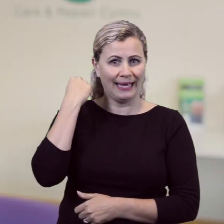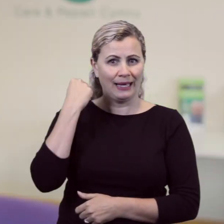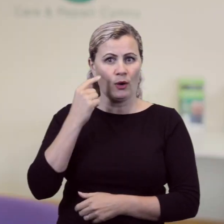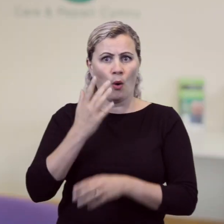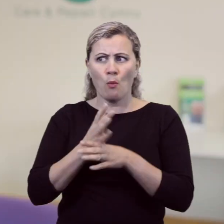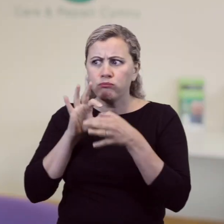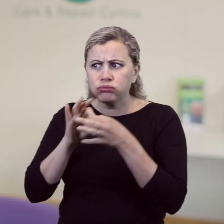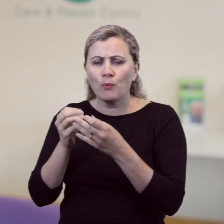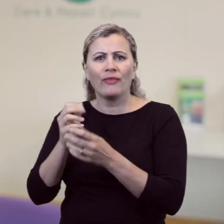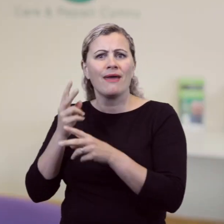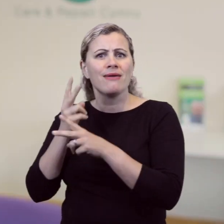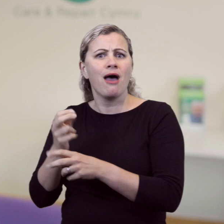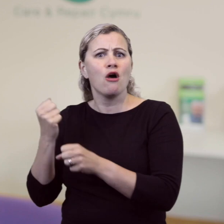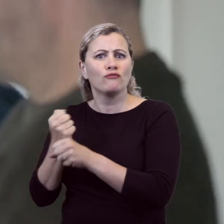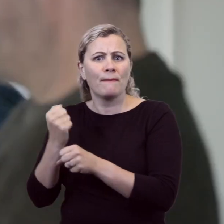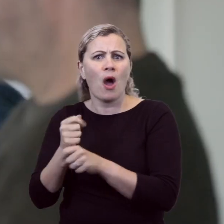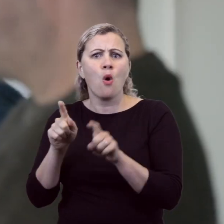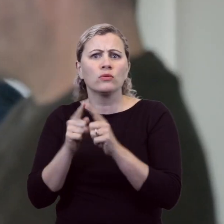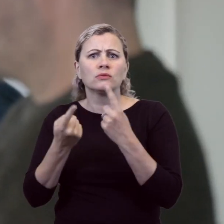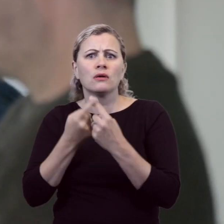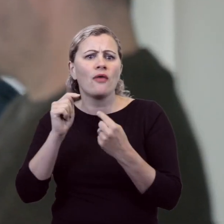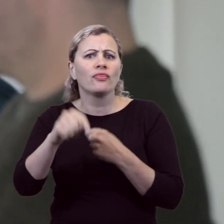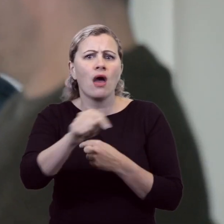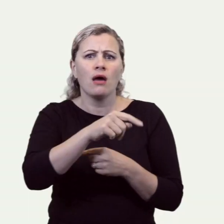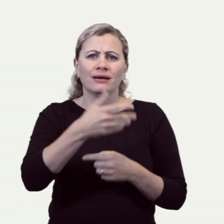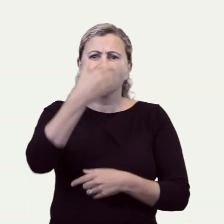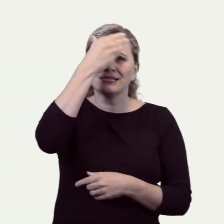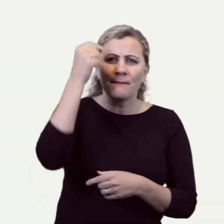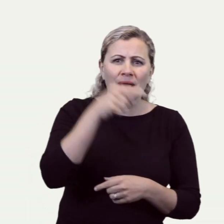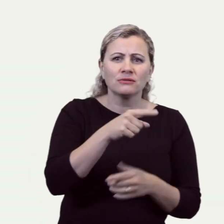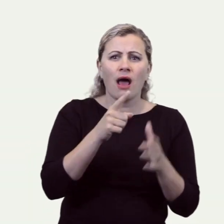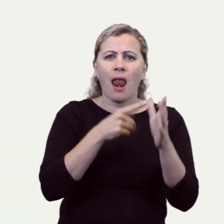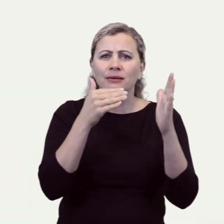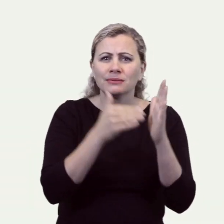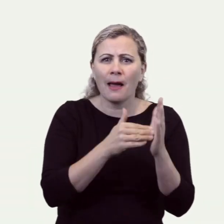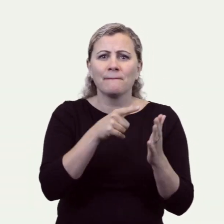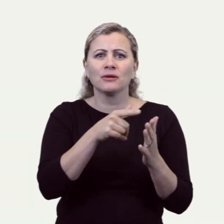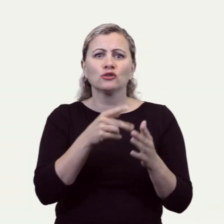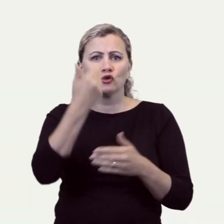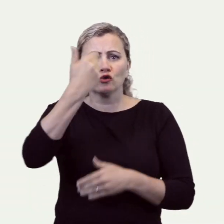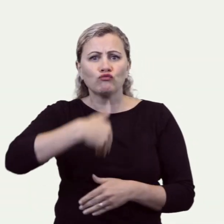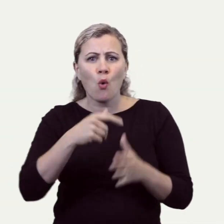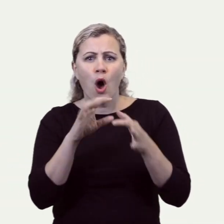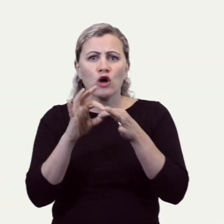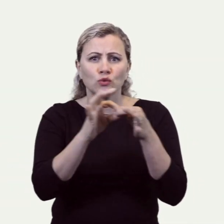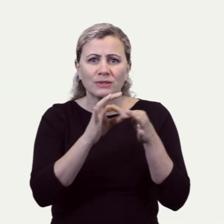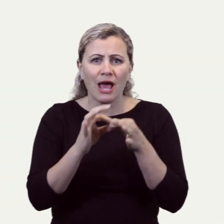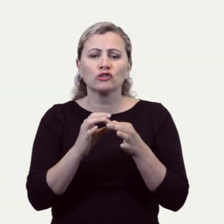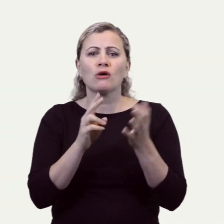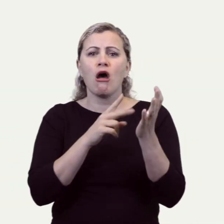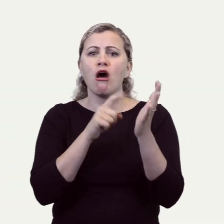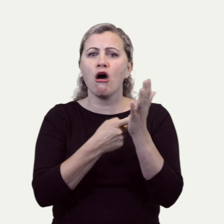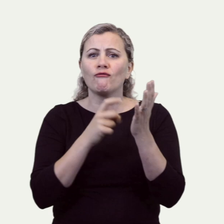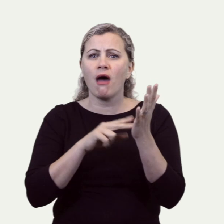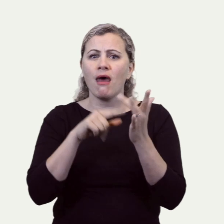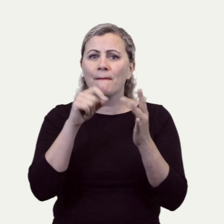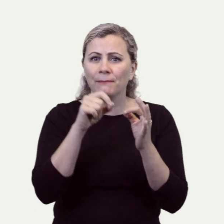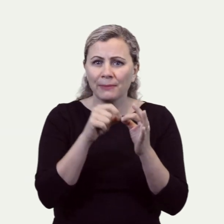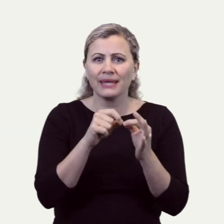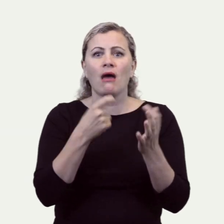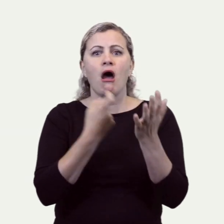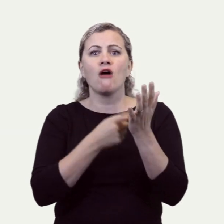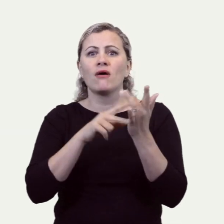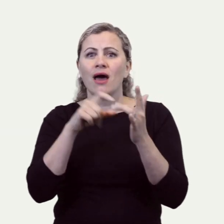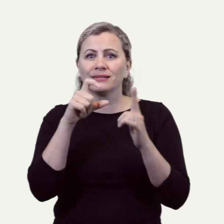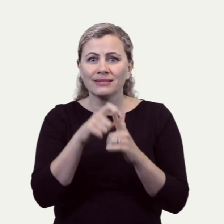Repair and the other partners to support people affected by dementia. Alzheimer Society, along with the Stroke Association, RNIB, RNID and of course